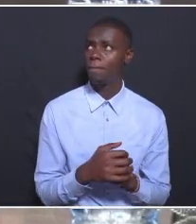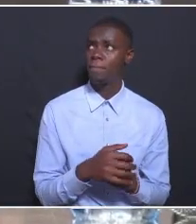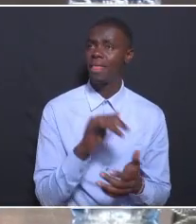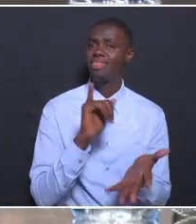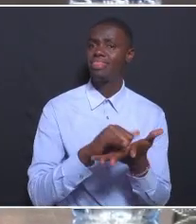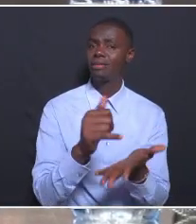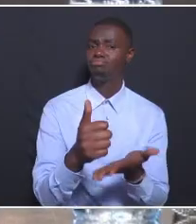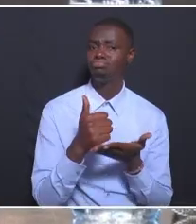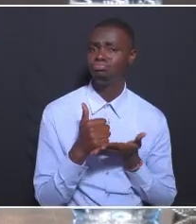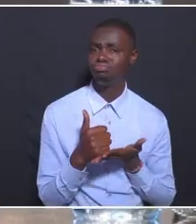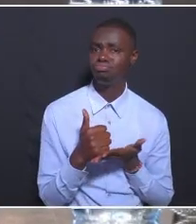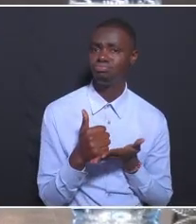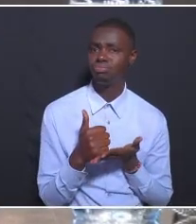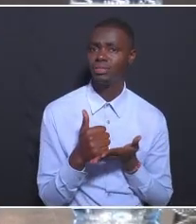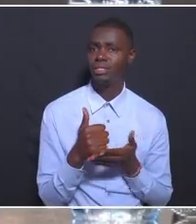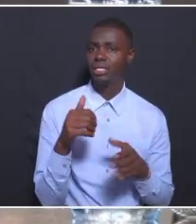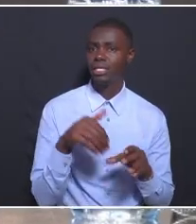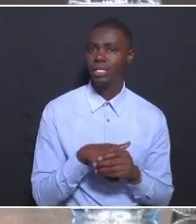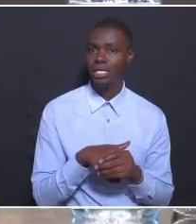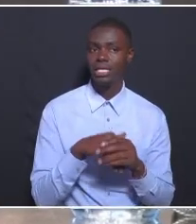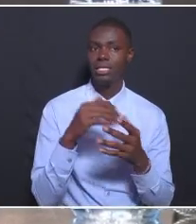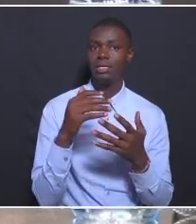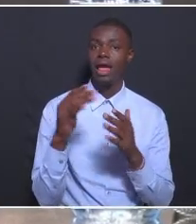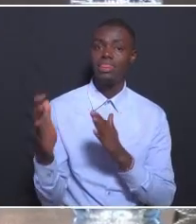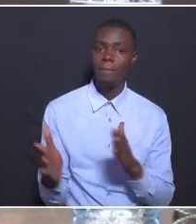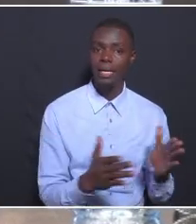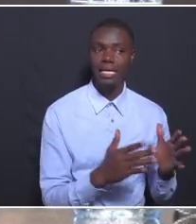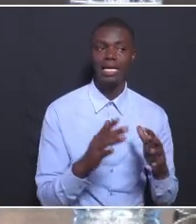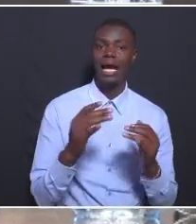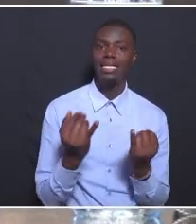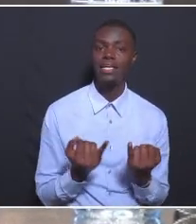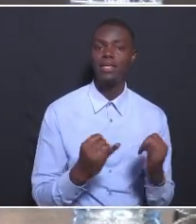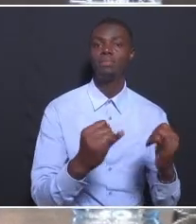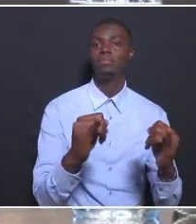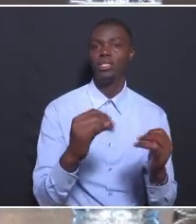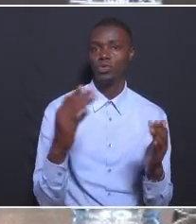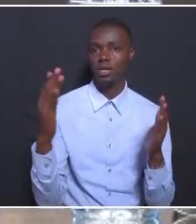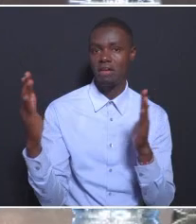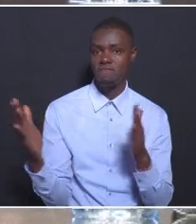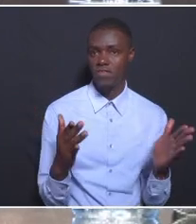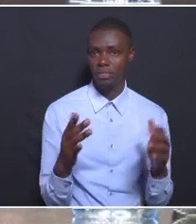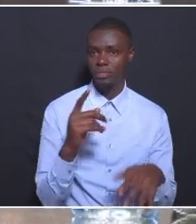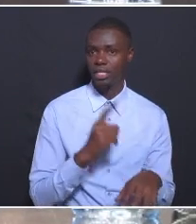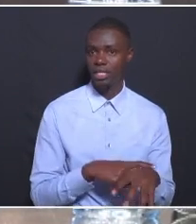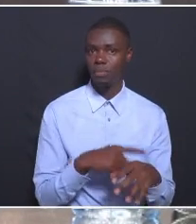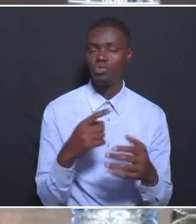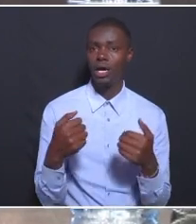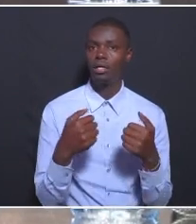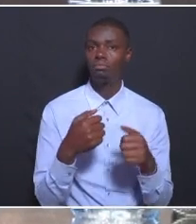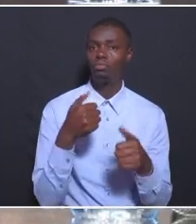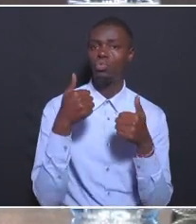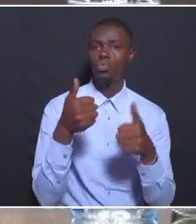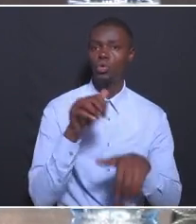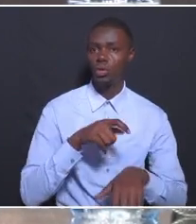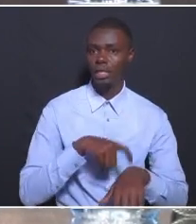helps in the planning and the execution of things, especially like when you're on set and you're strapped on time. If you